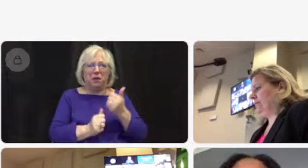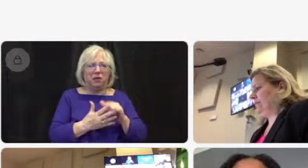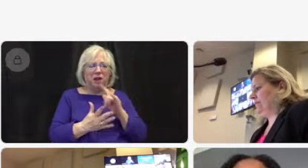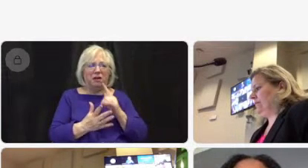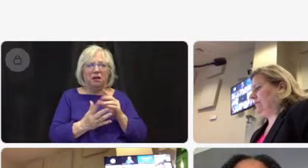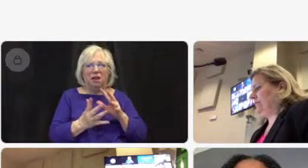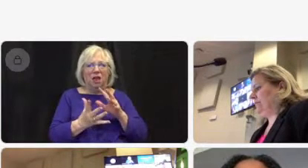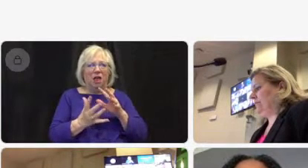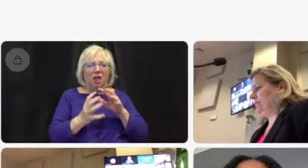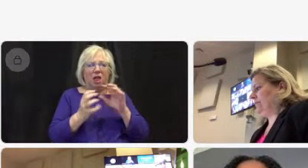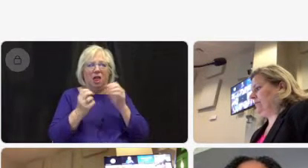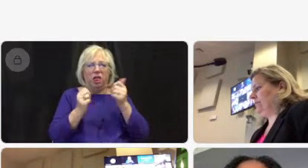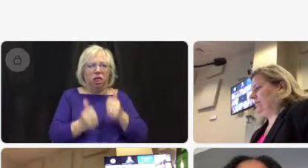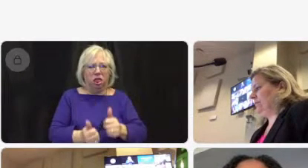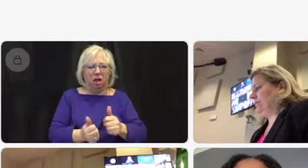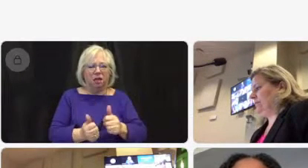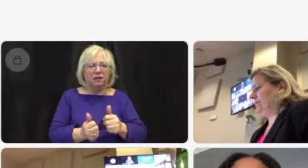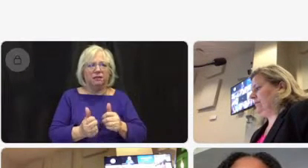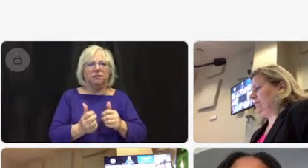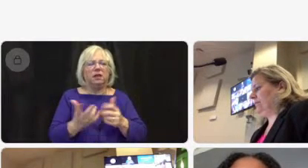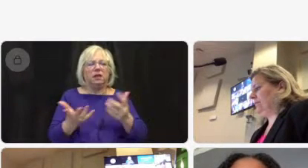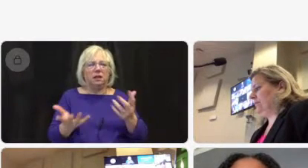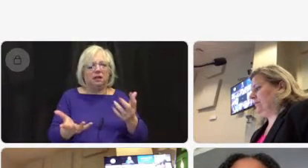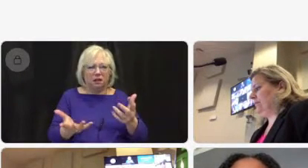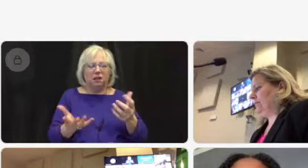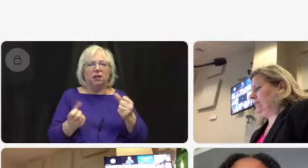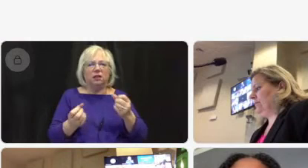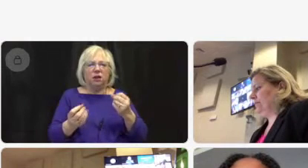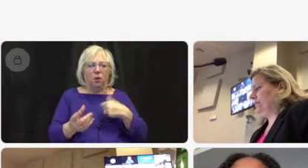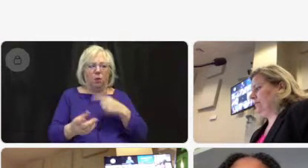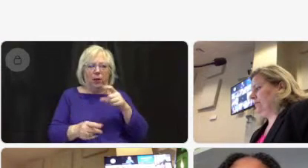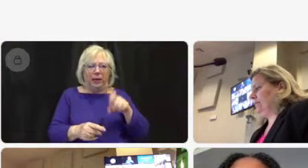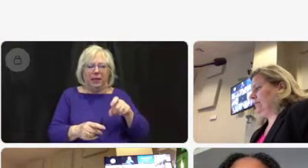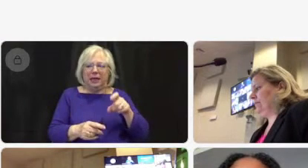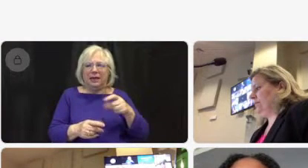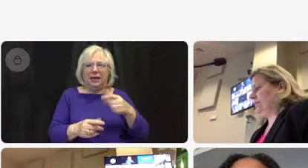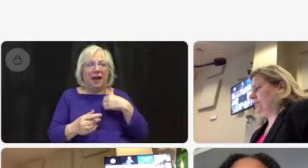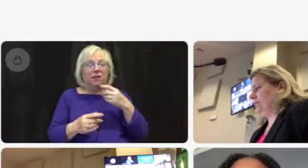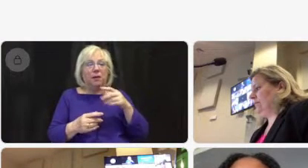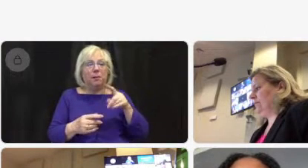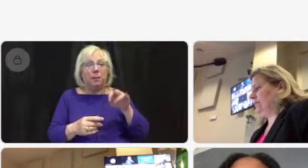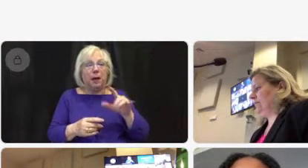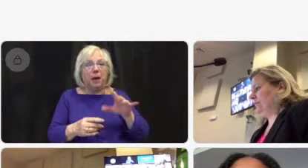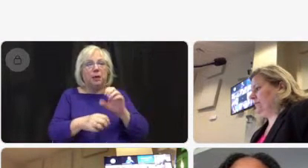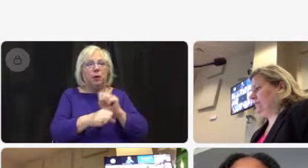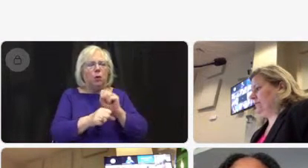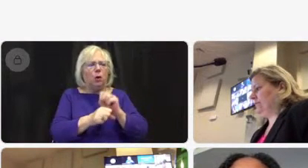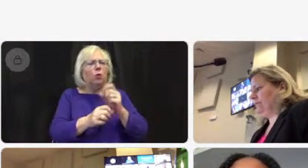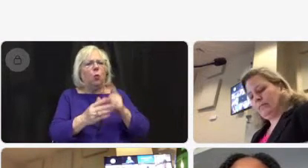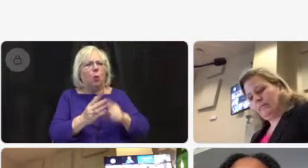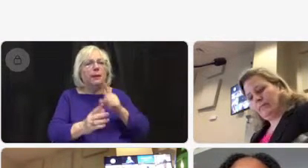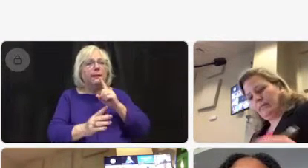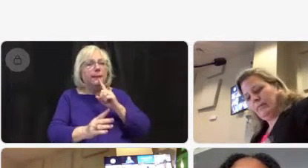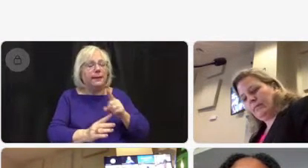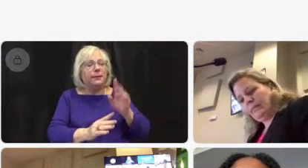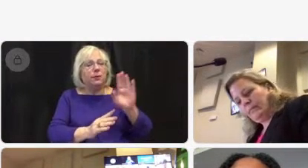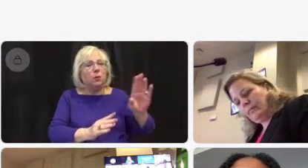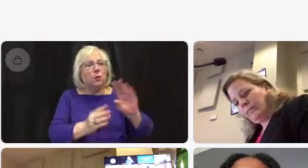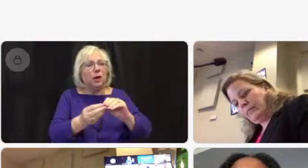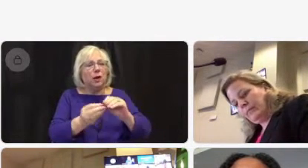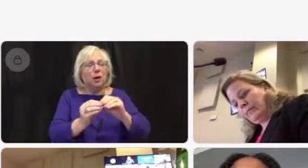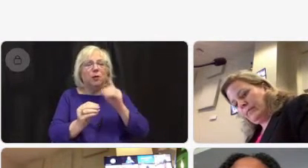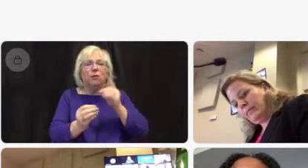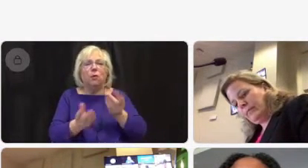out. So I think we need to have Public Works, what is the number for street